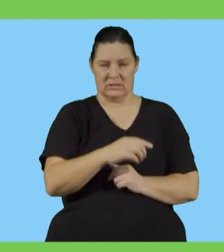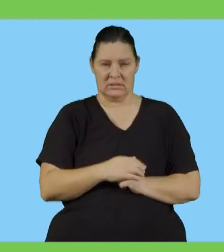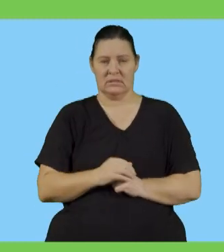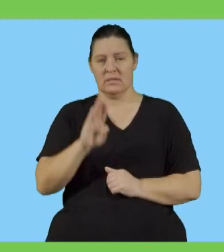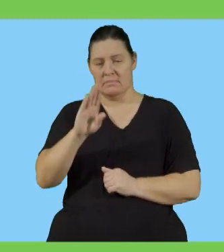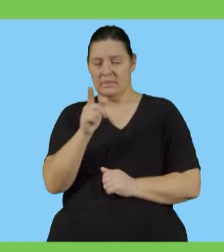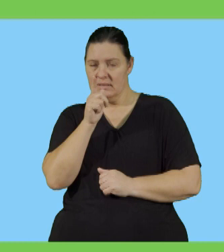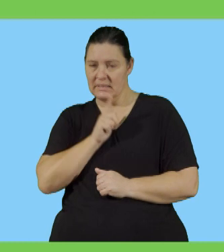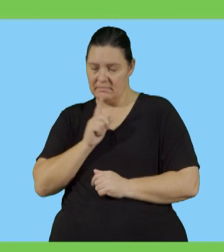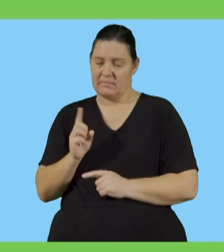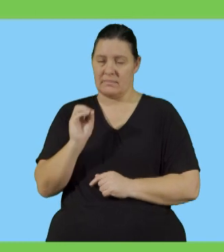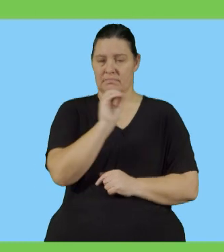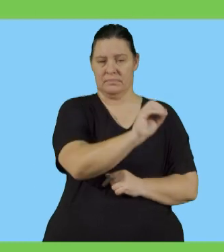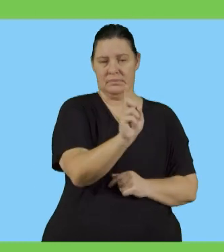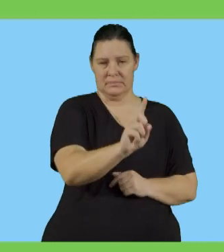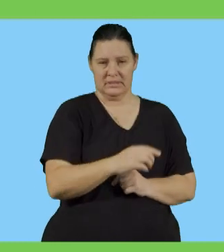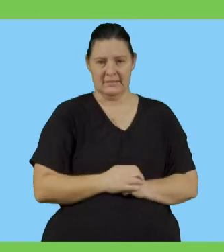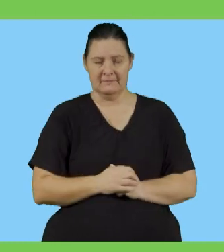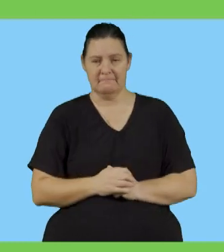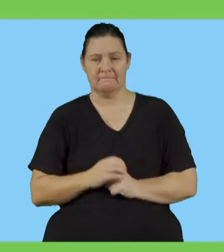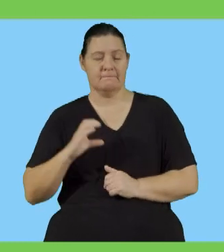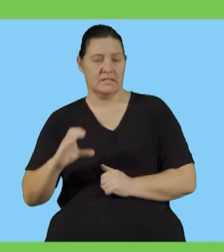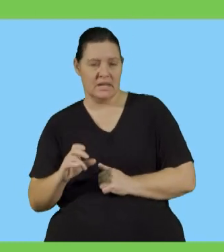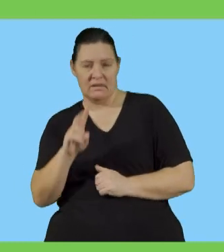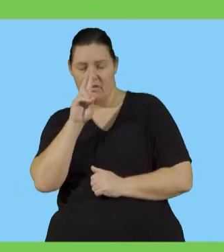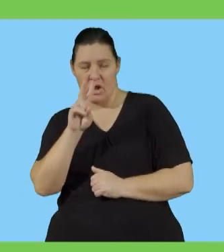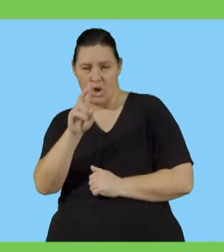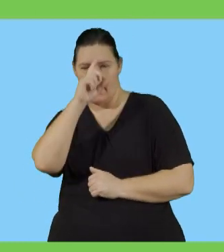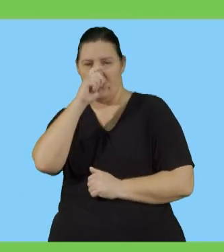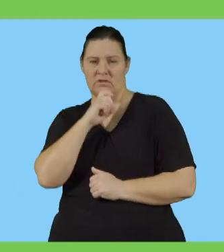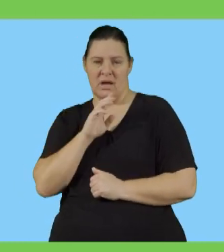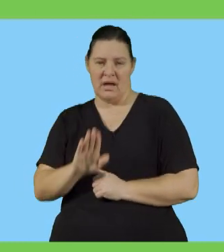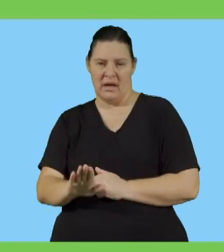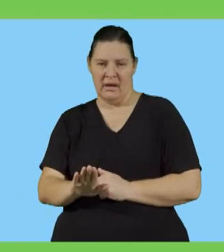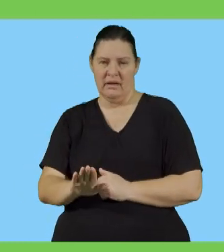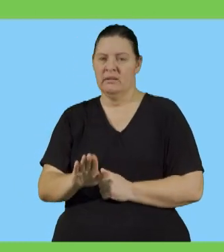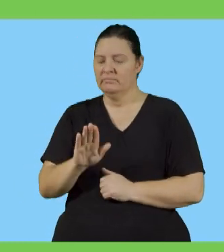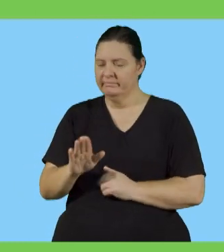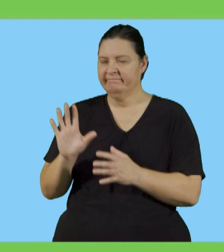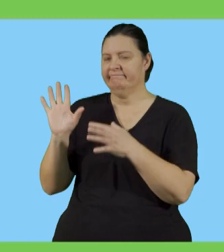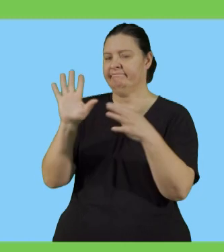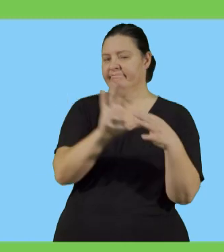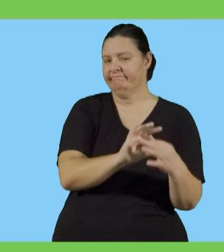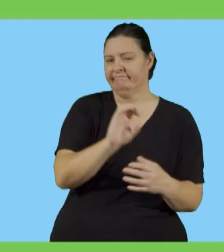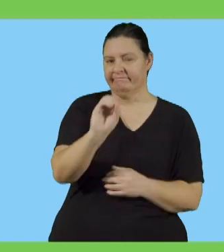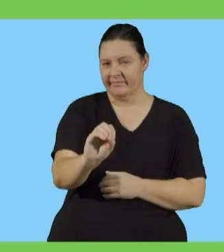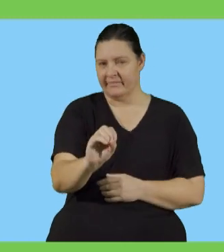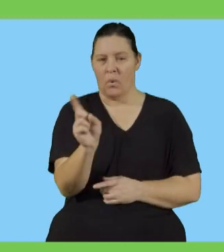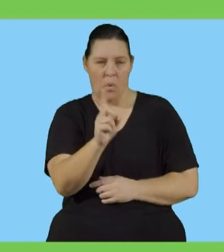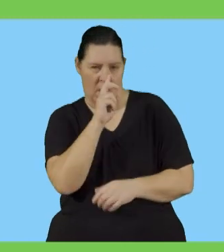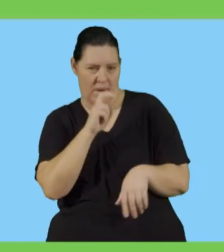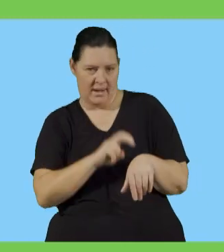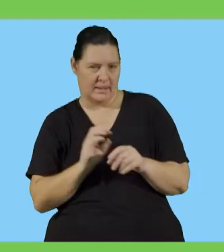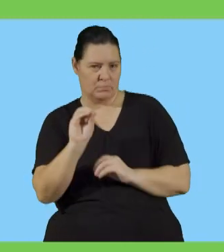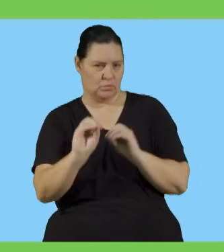already tells you what answer it is. C, if you look at the pictures, it does have a link. as to what you need to